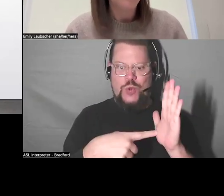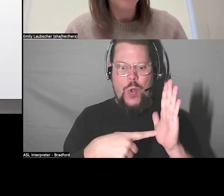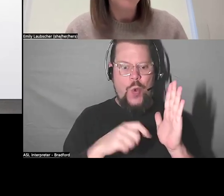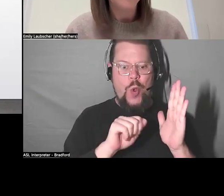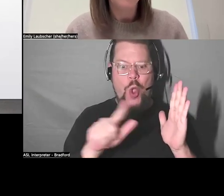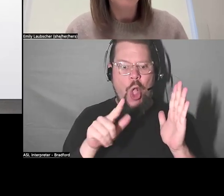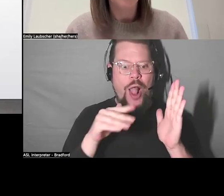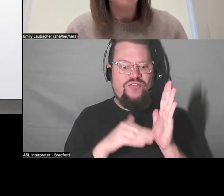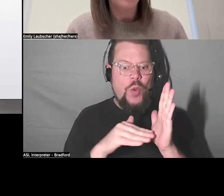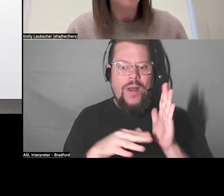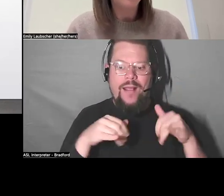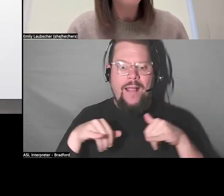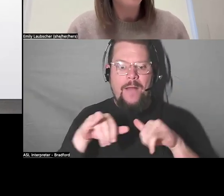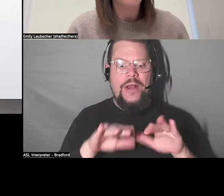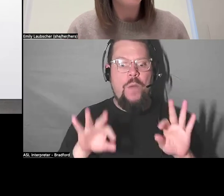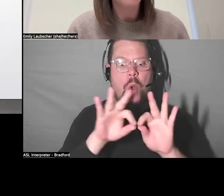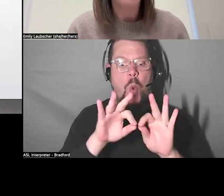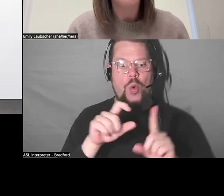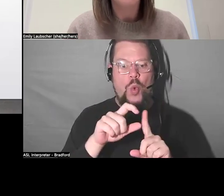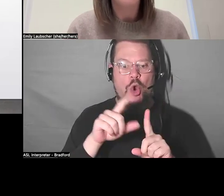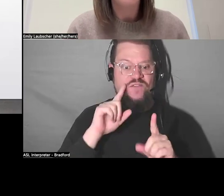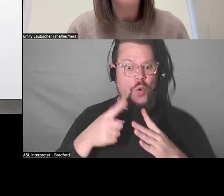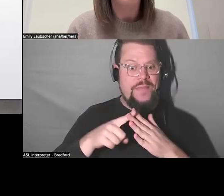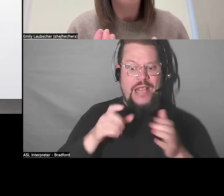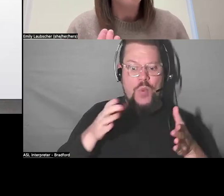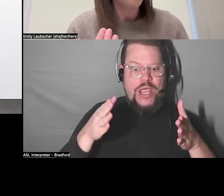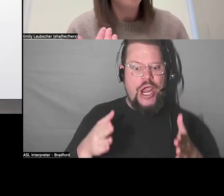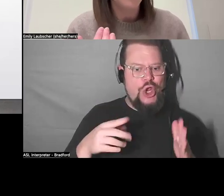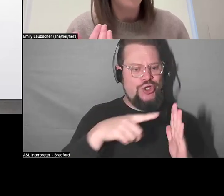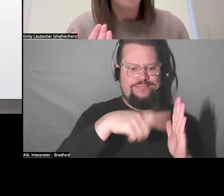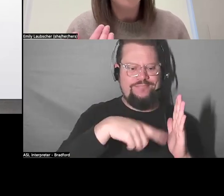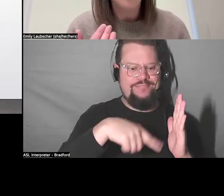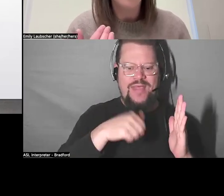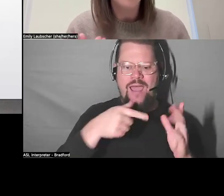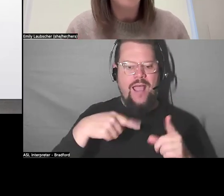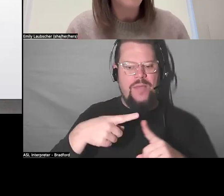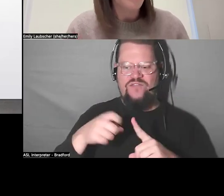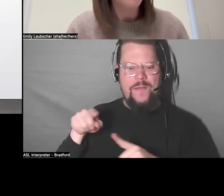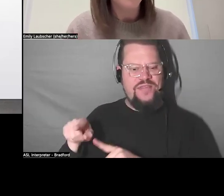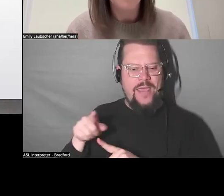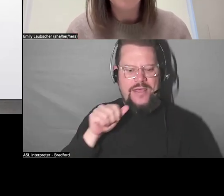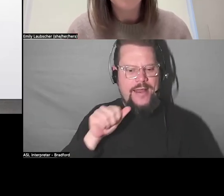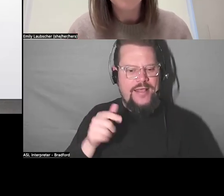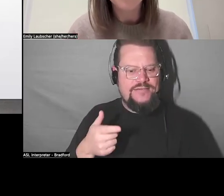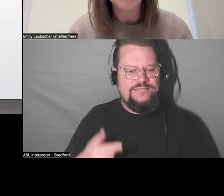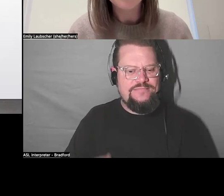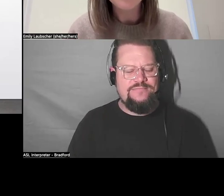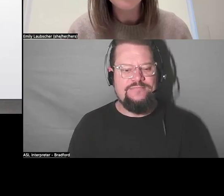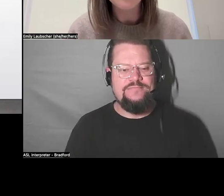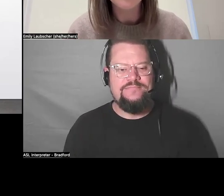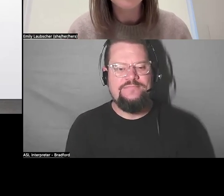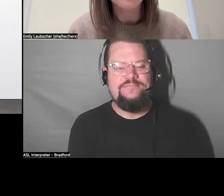for some other reason for beginning communicators when the lists don't come from beginning communicators to begin with?